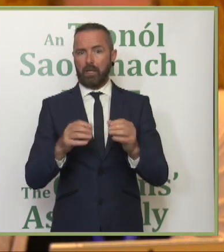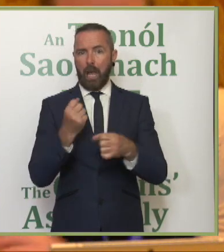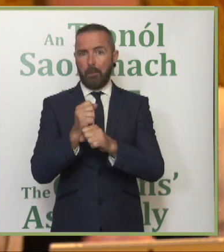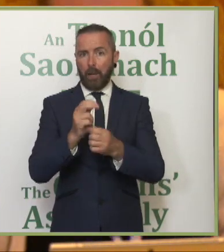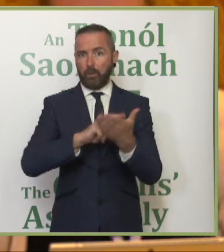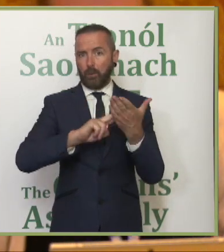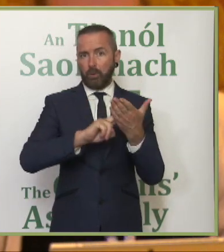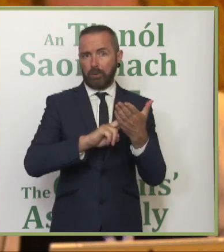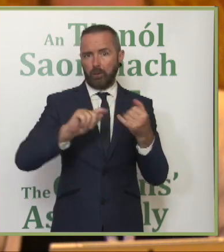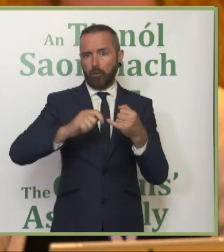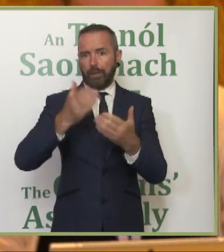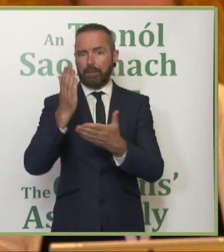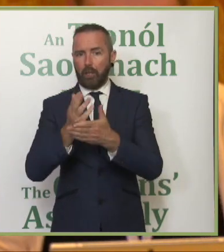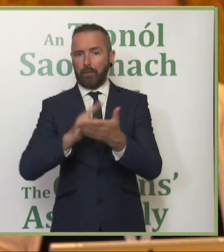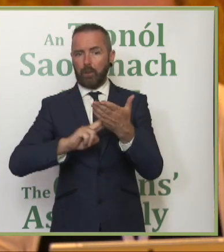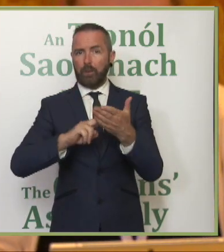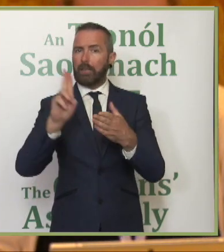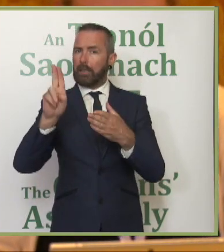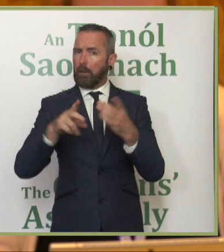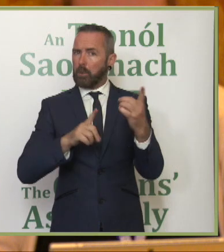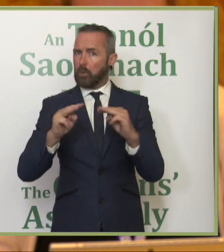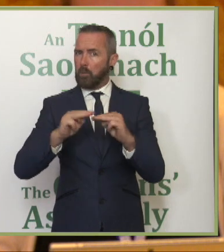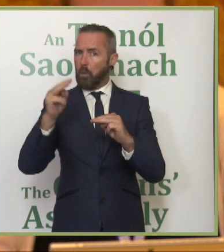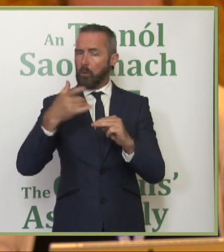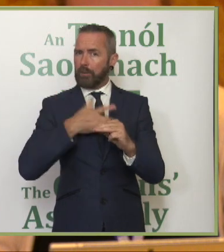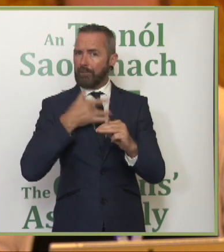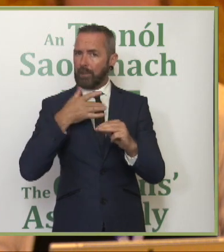to not use drugs? Can we do more to